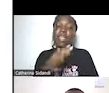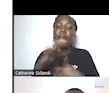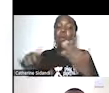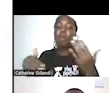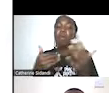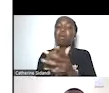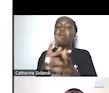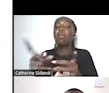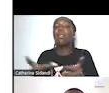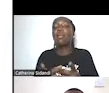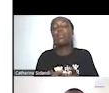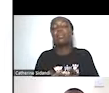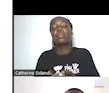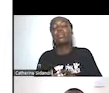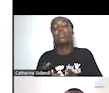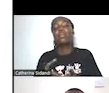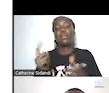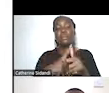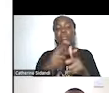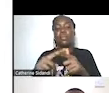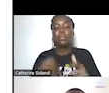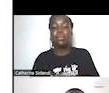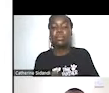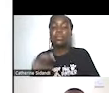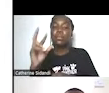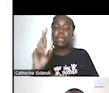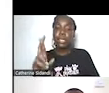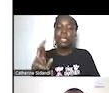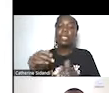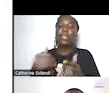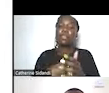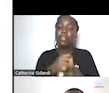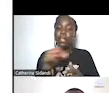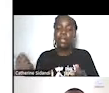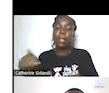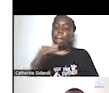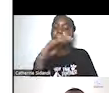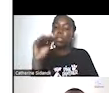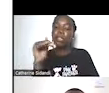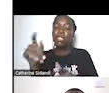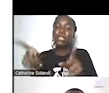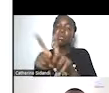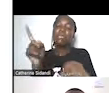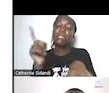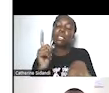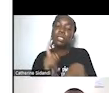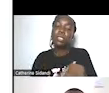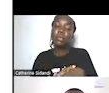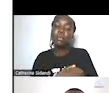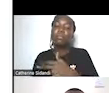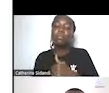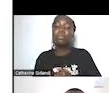R and Python can also be used in visualization, but takes a lot of knowledge to do the